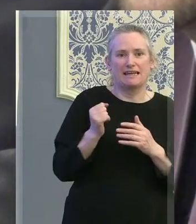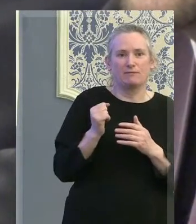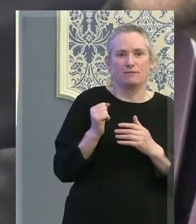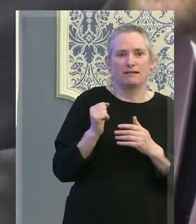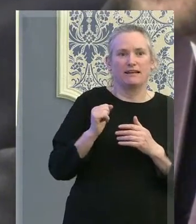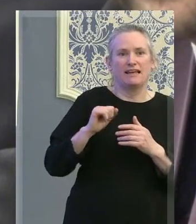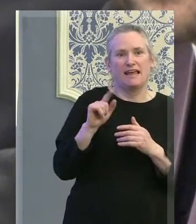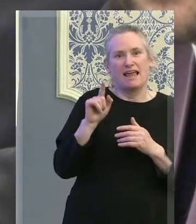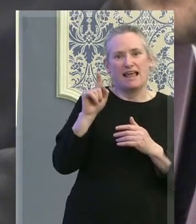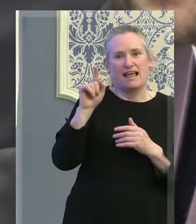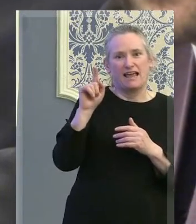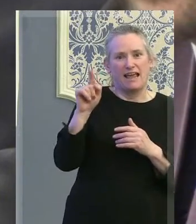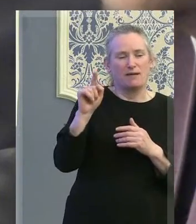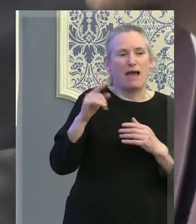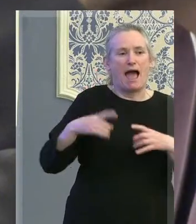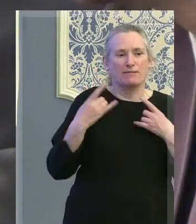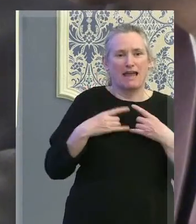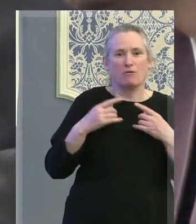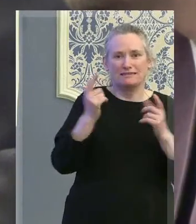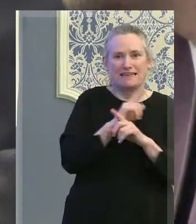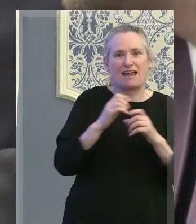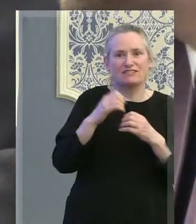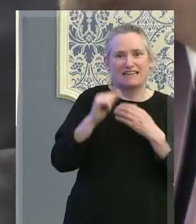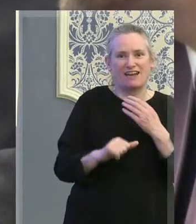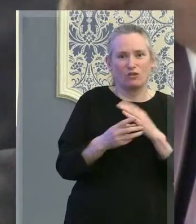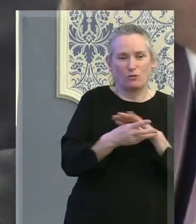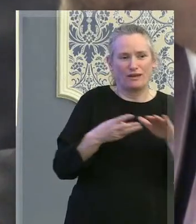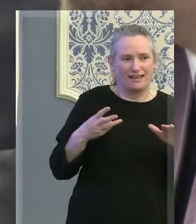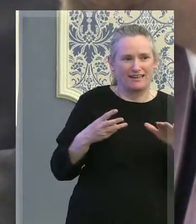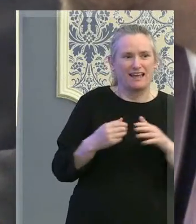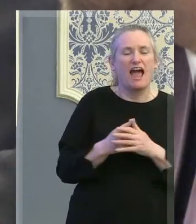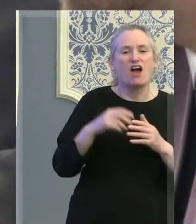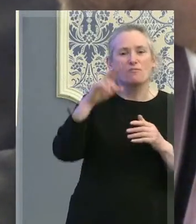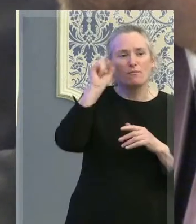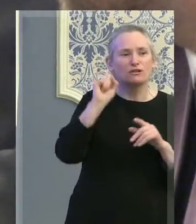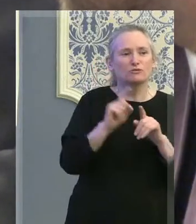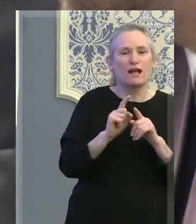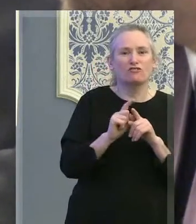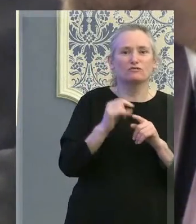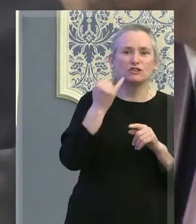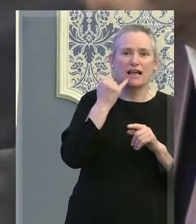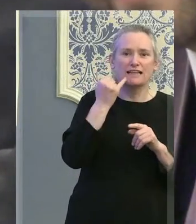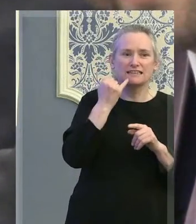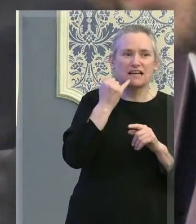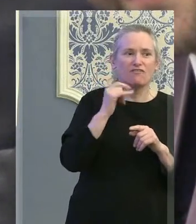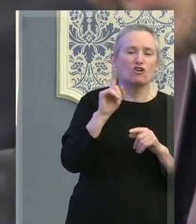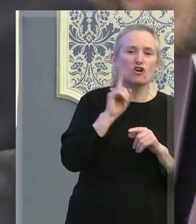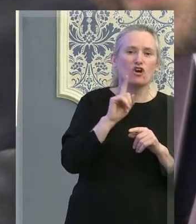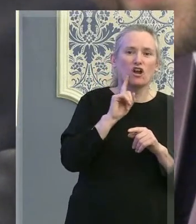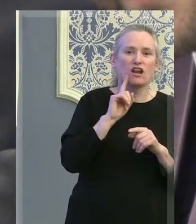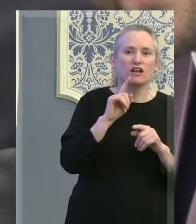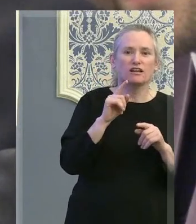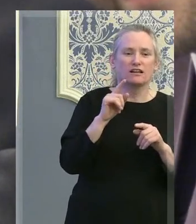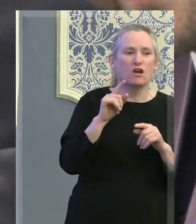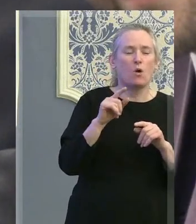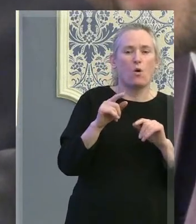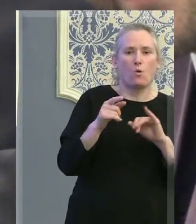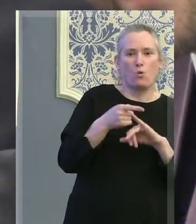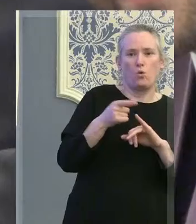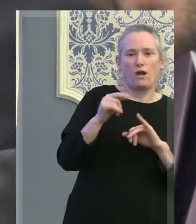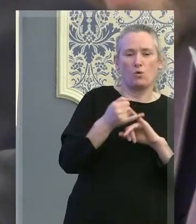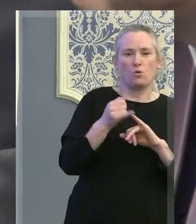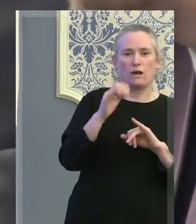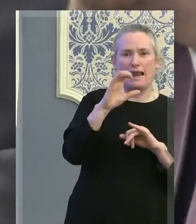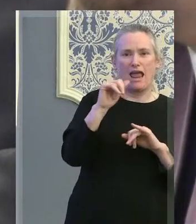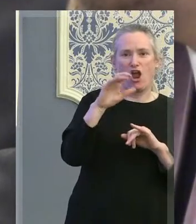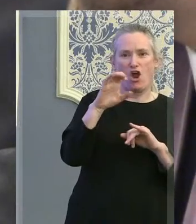singing, they will keep cleaning. I also remember being so jealous of the girl called Claire that had a song written for her